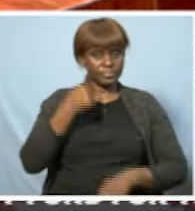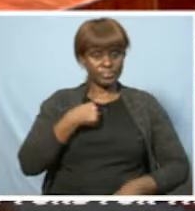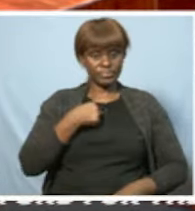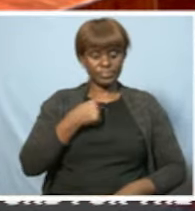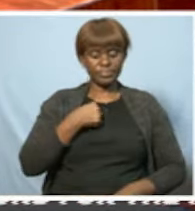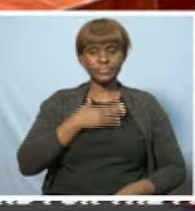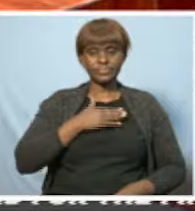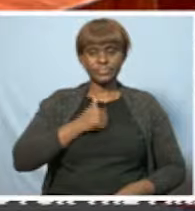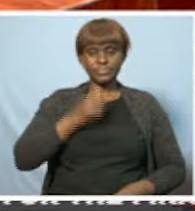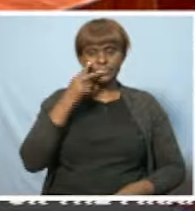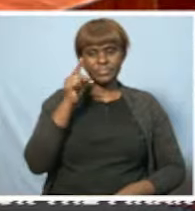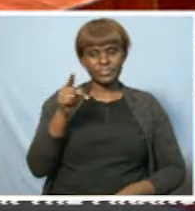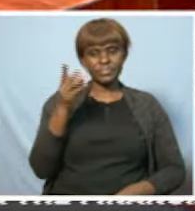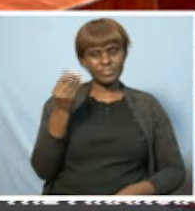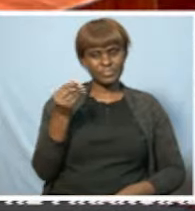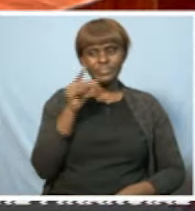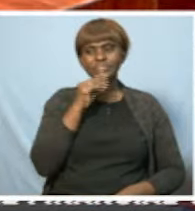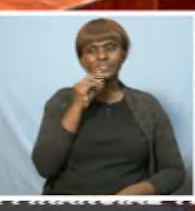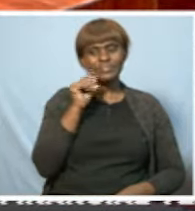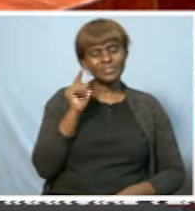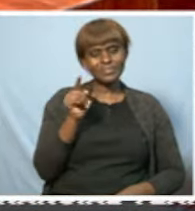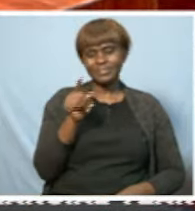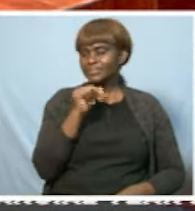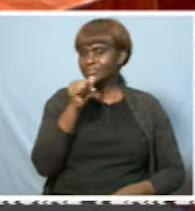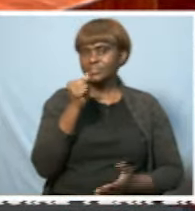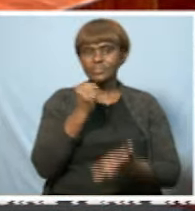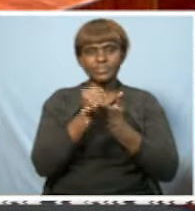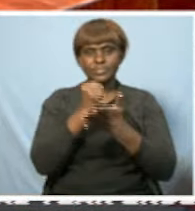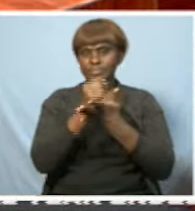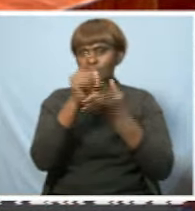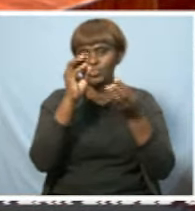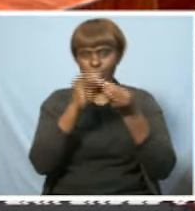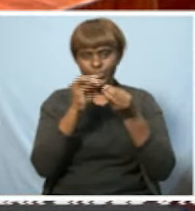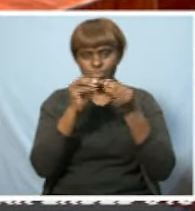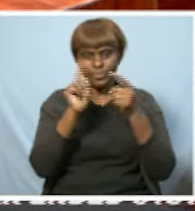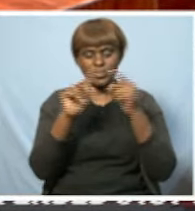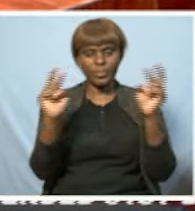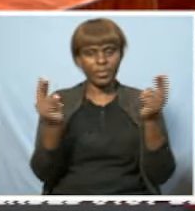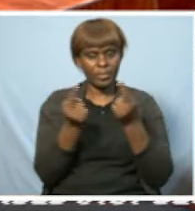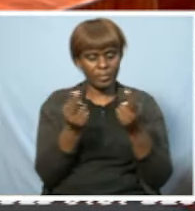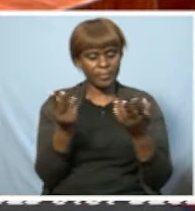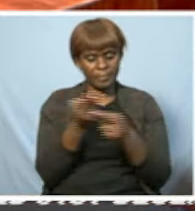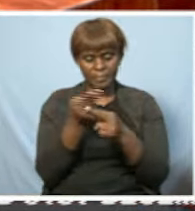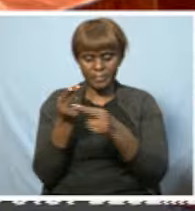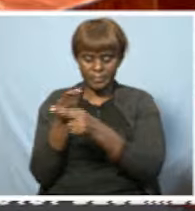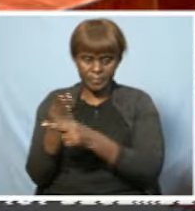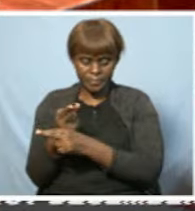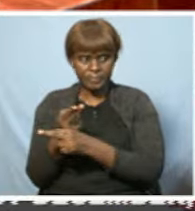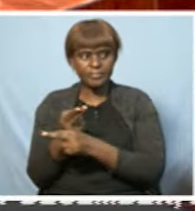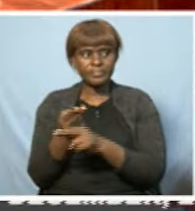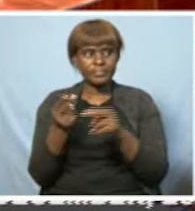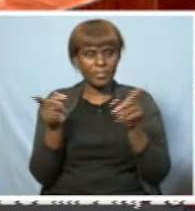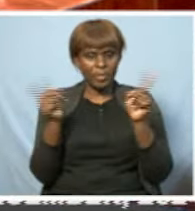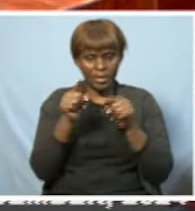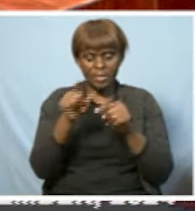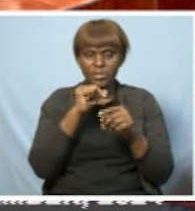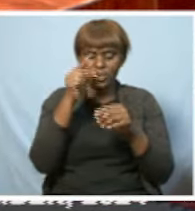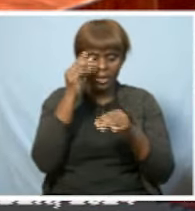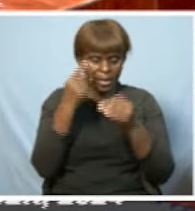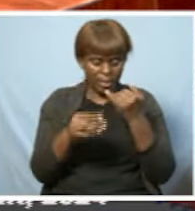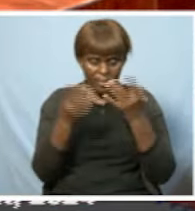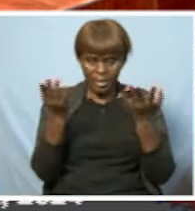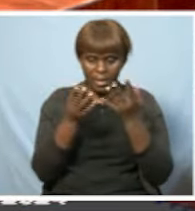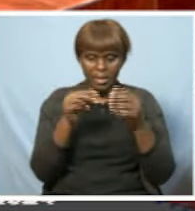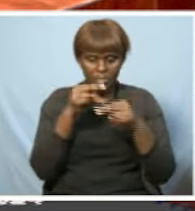see the finance man has not helped you to do the reconciliation. And when that is not done, it then